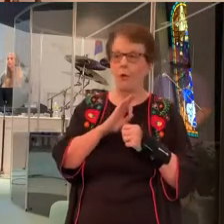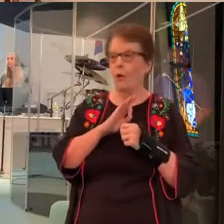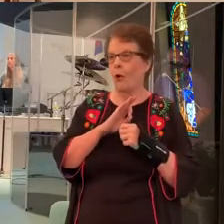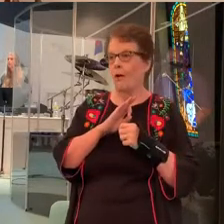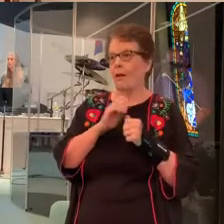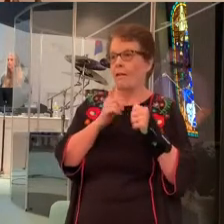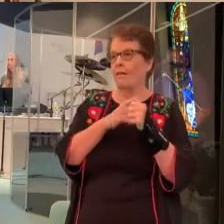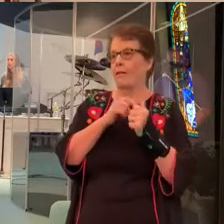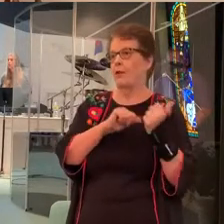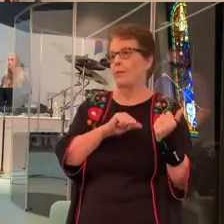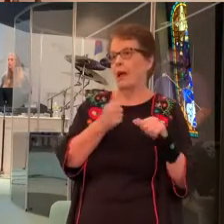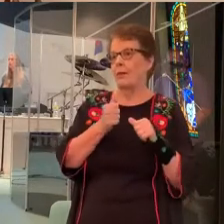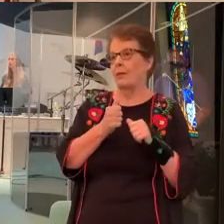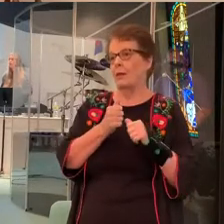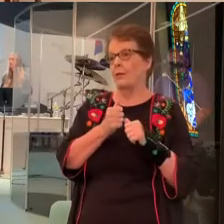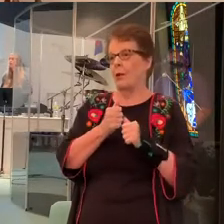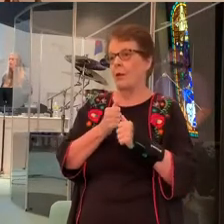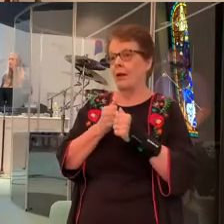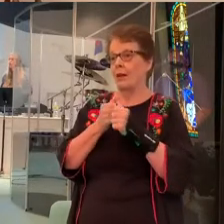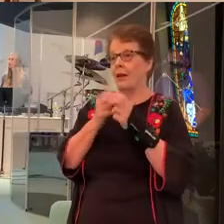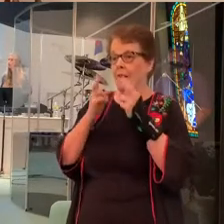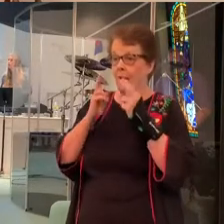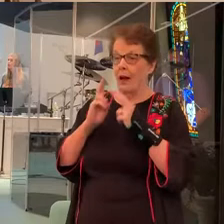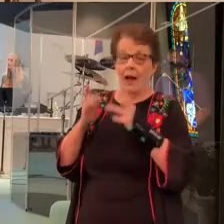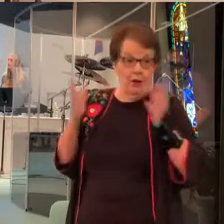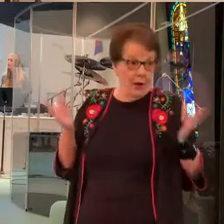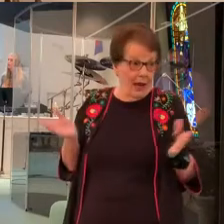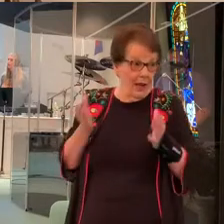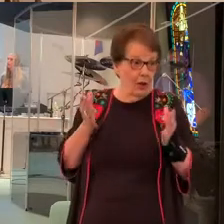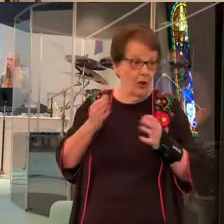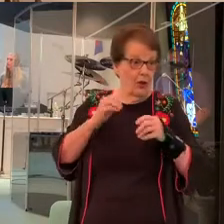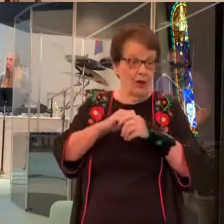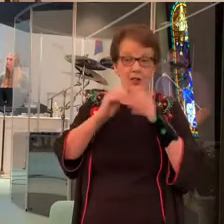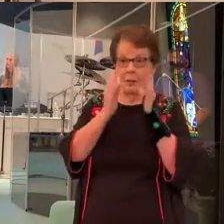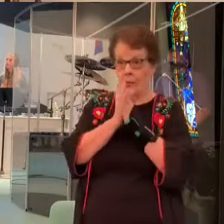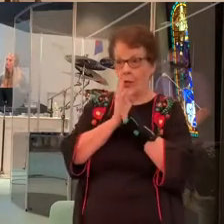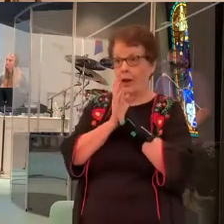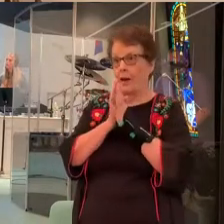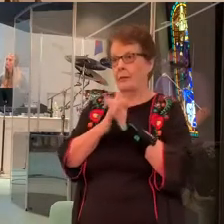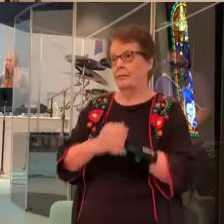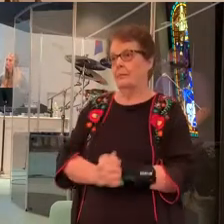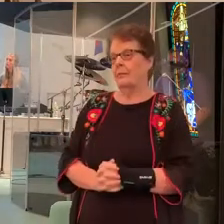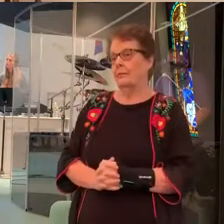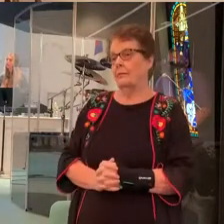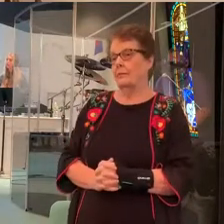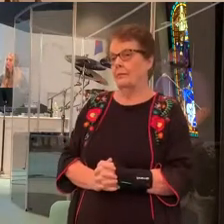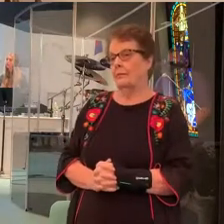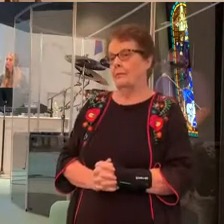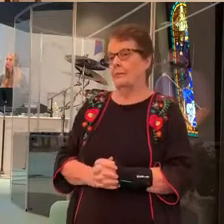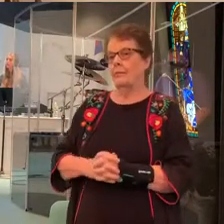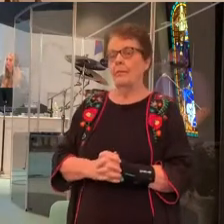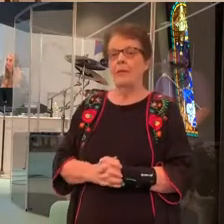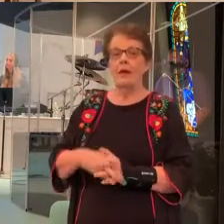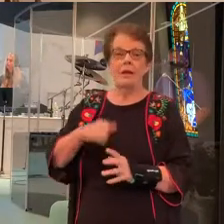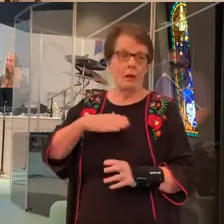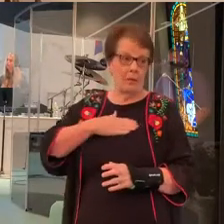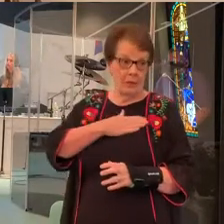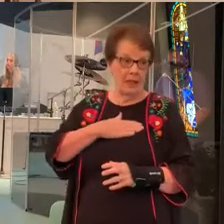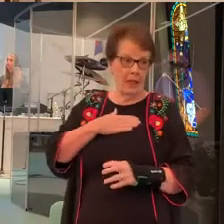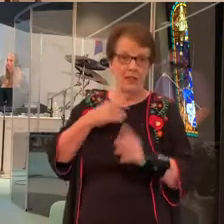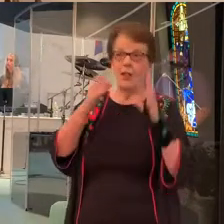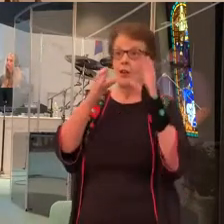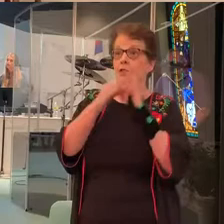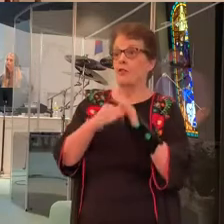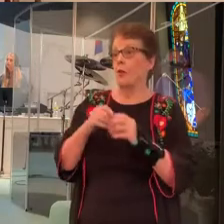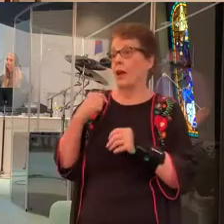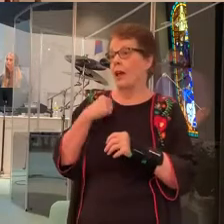and honor and encourage in prayer those that will be going into our schools. And so please join me tonight for that. Don't miss out